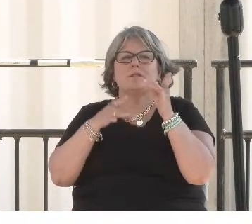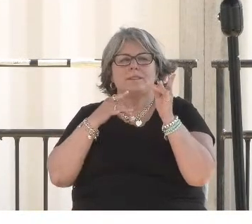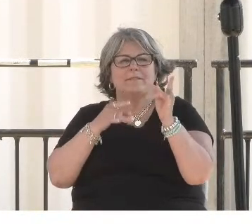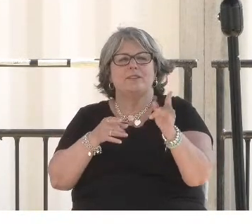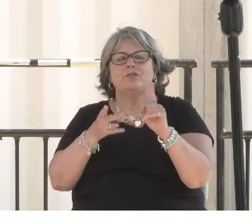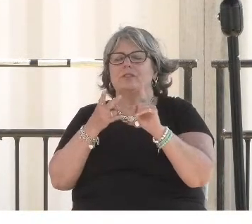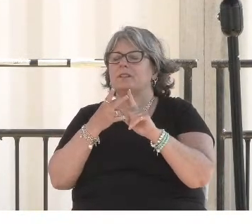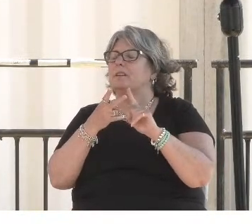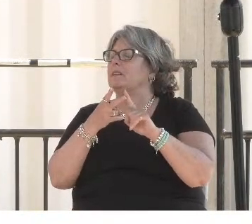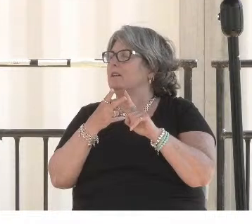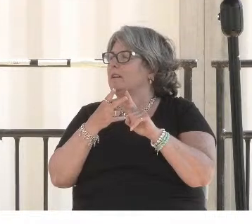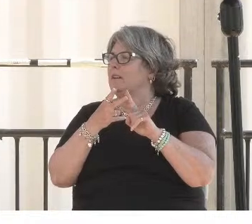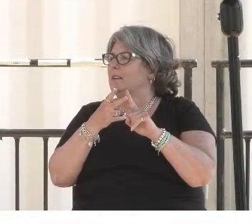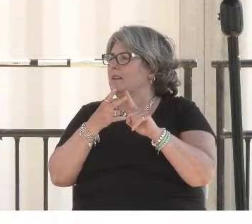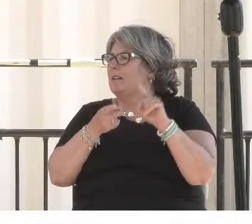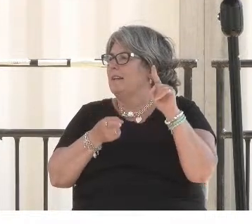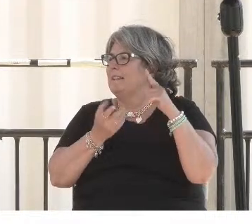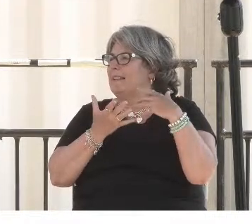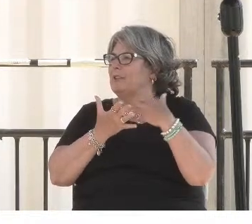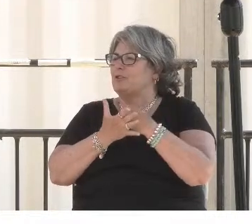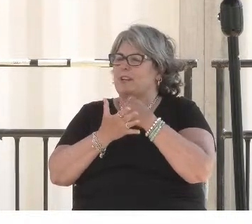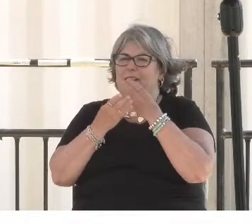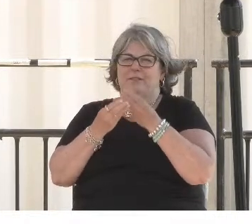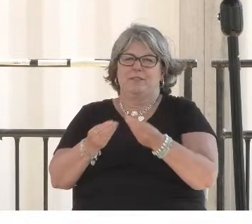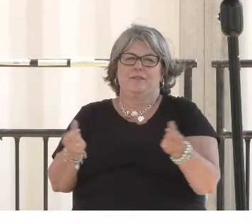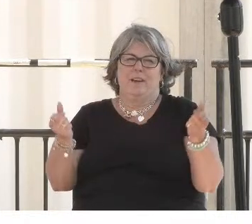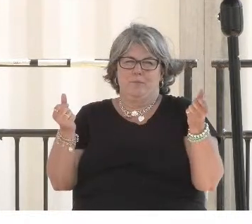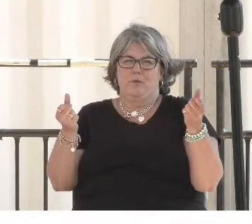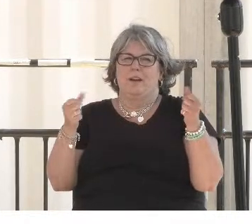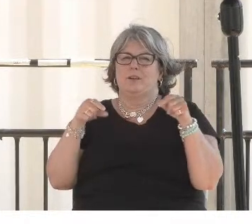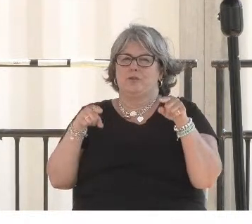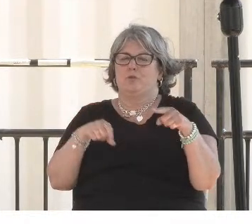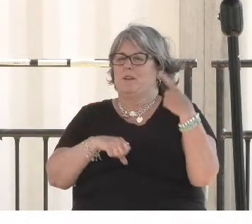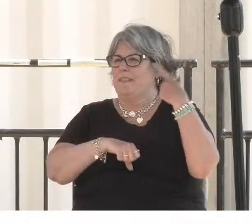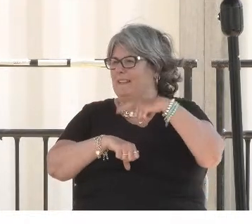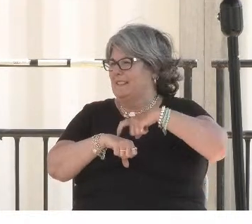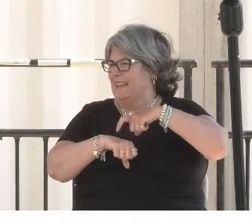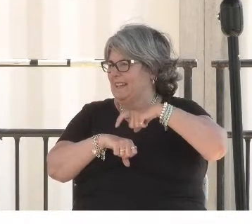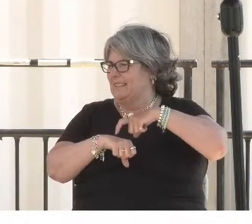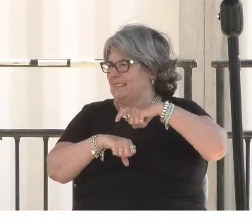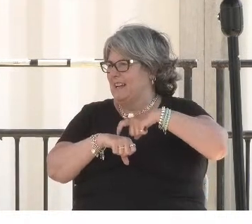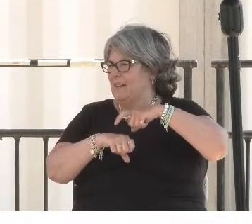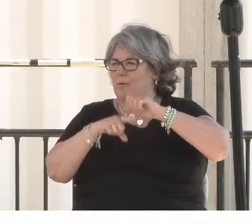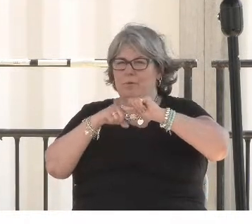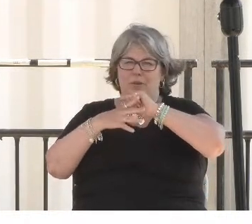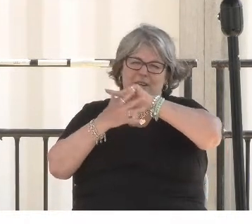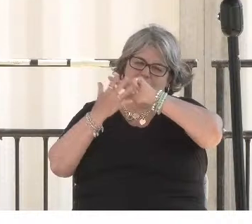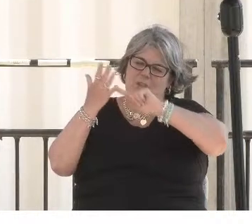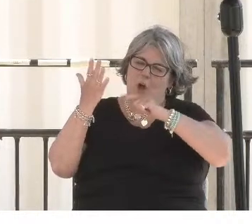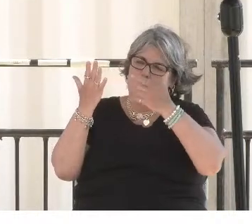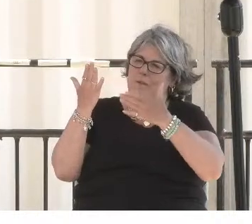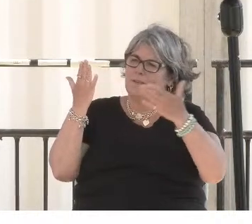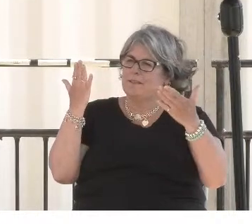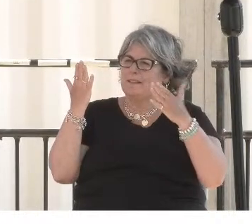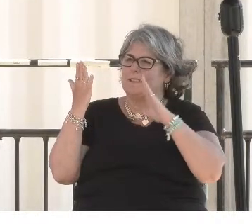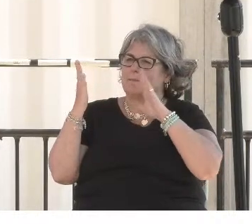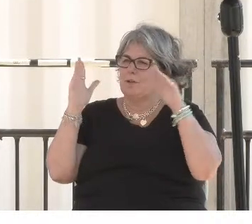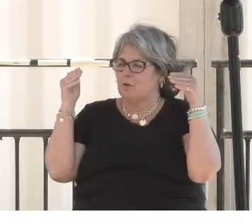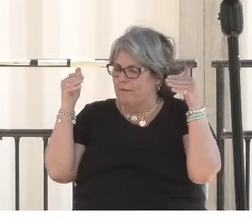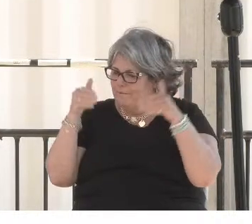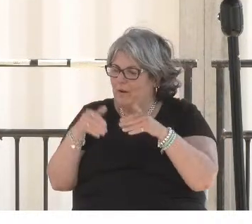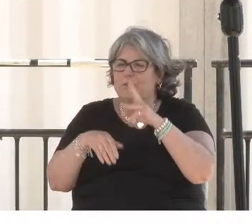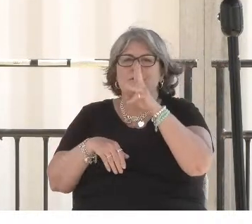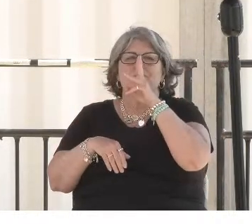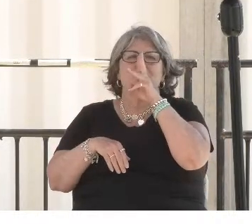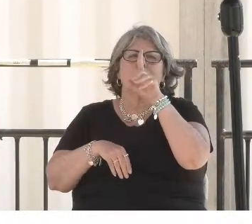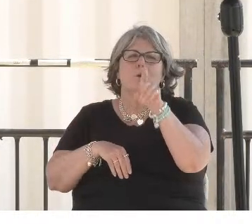use it's less chance for it to evaporate during the day. So we practice all those things and make sure we focus the water where we